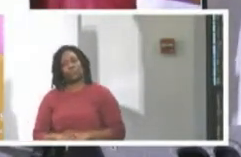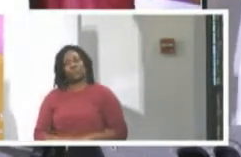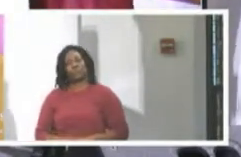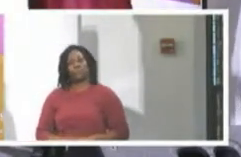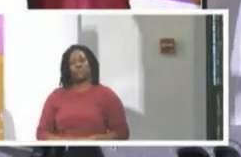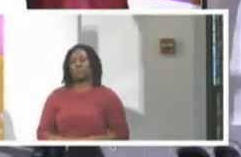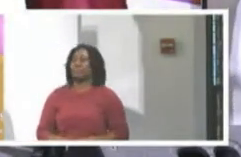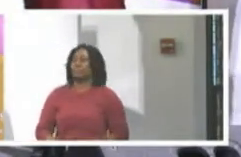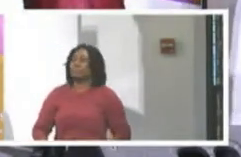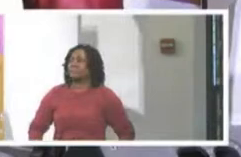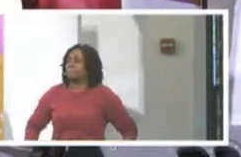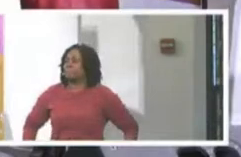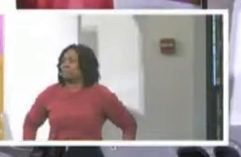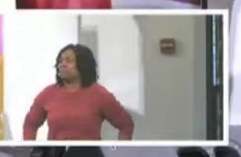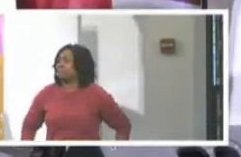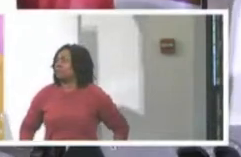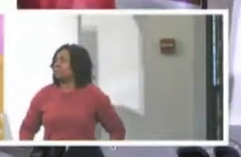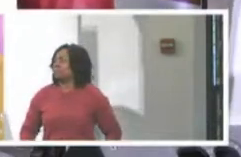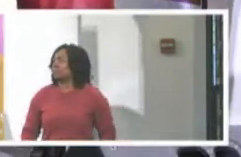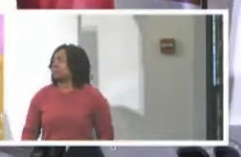Yeah.